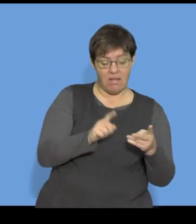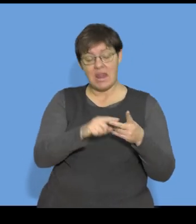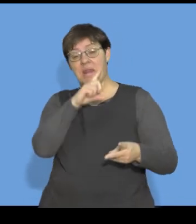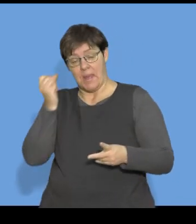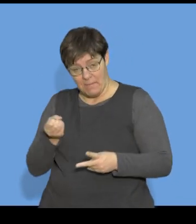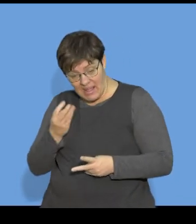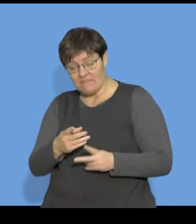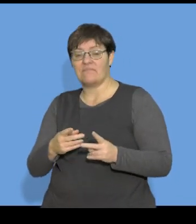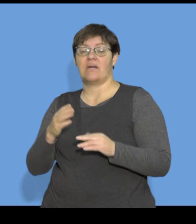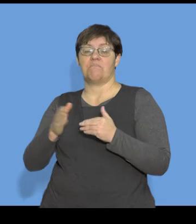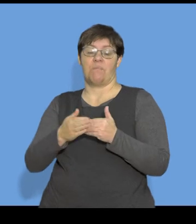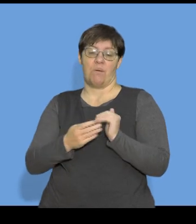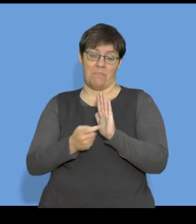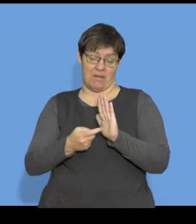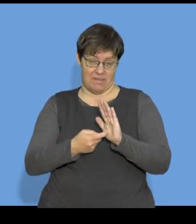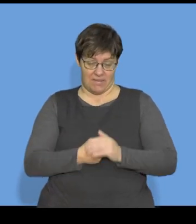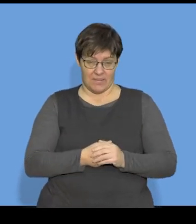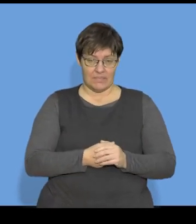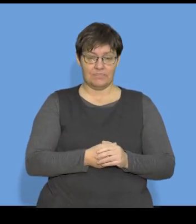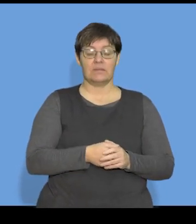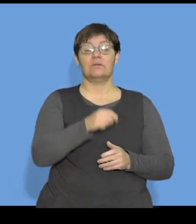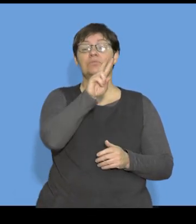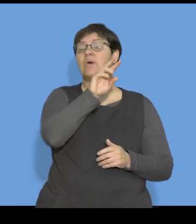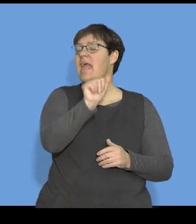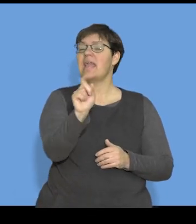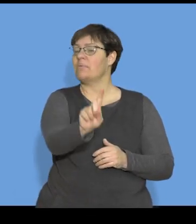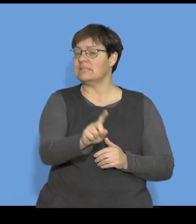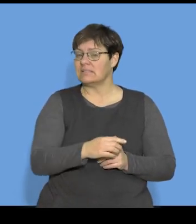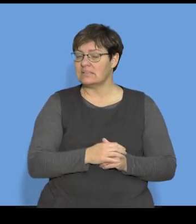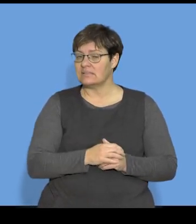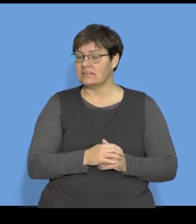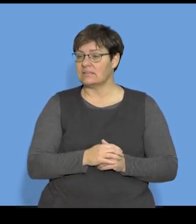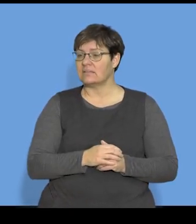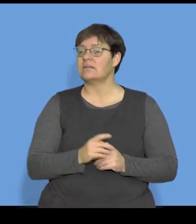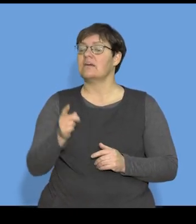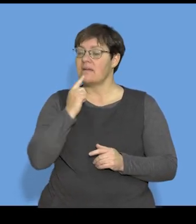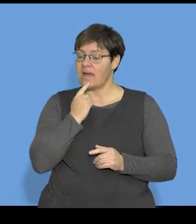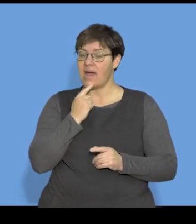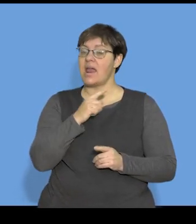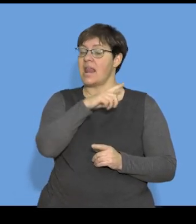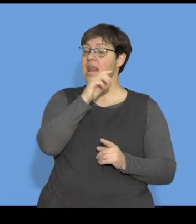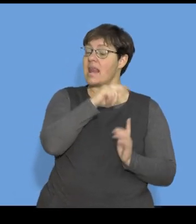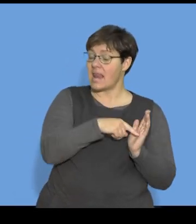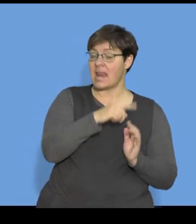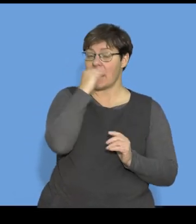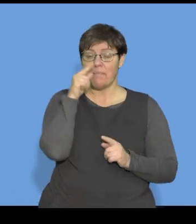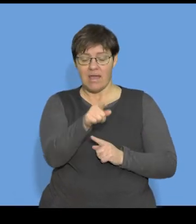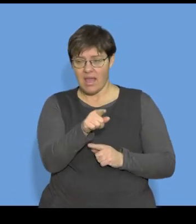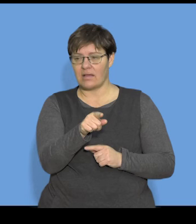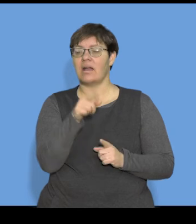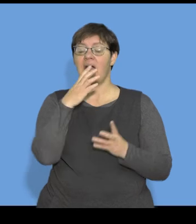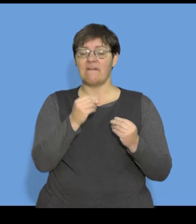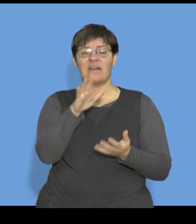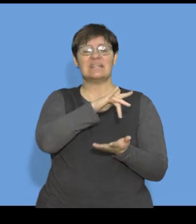for the name. The first 2A will be you give the letter and the name that has